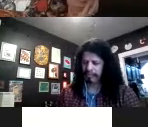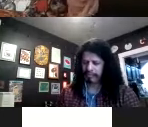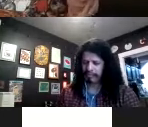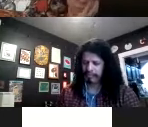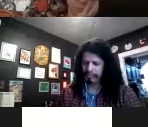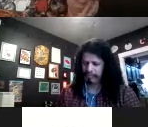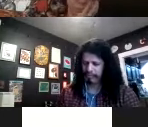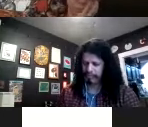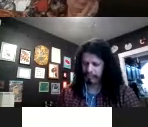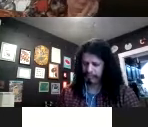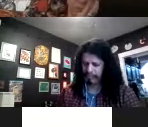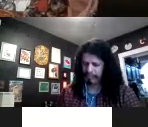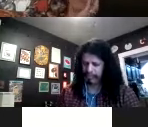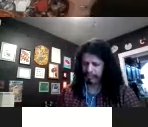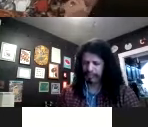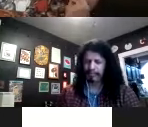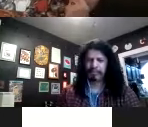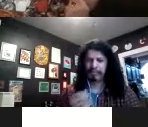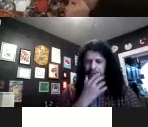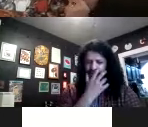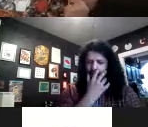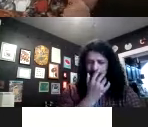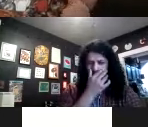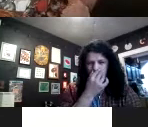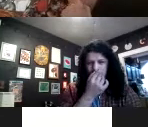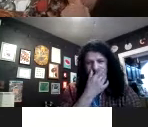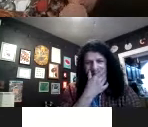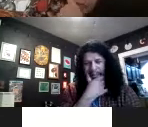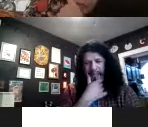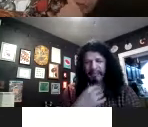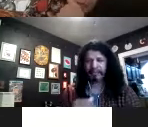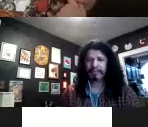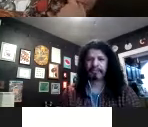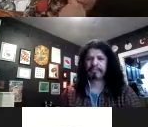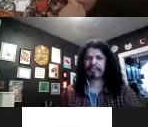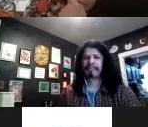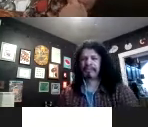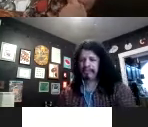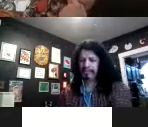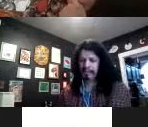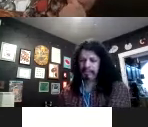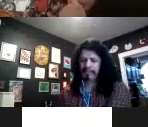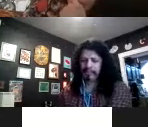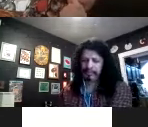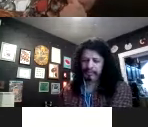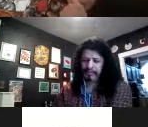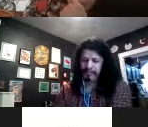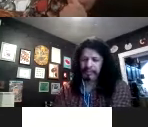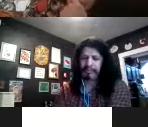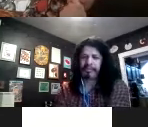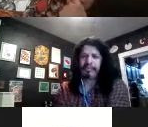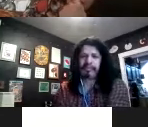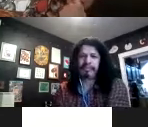But those are, it's straight and wide, and then you have the kind of last segment, which is that Shady to Beechwood, which